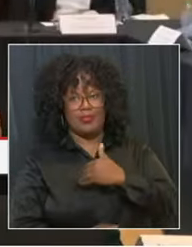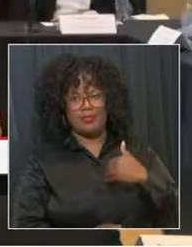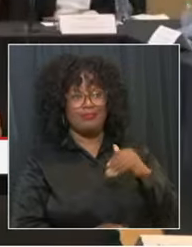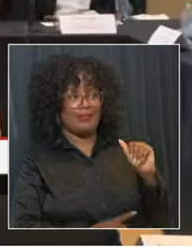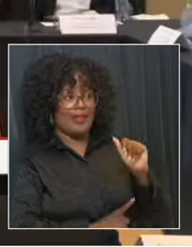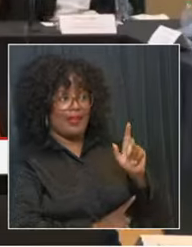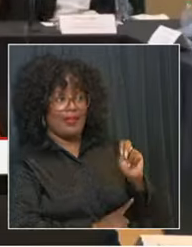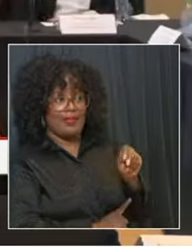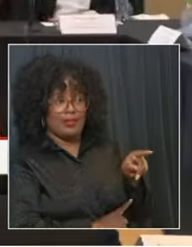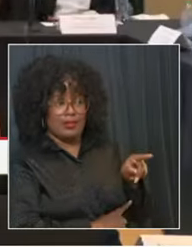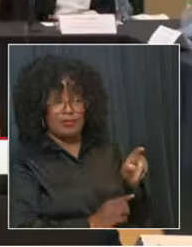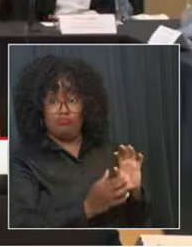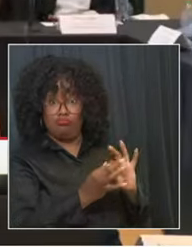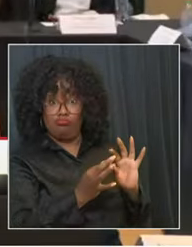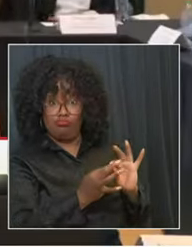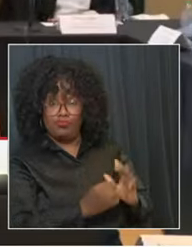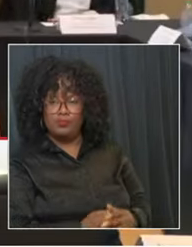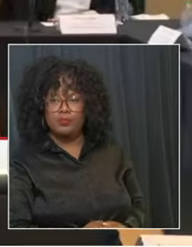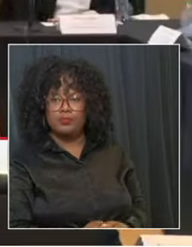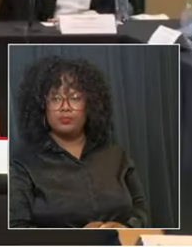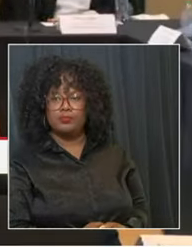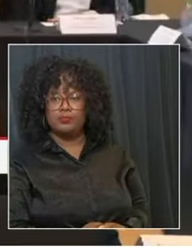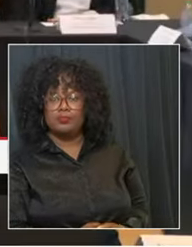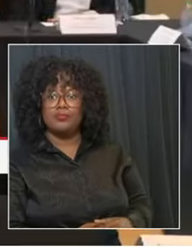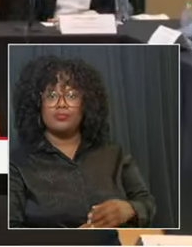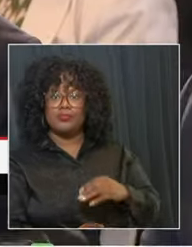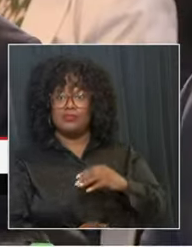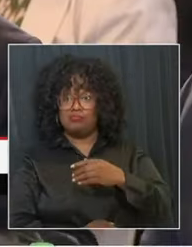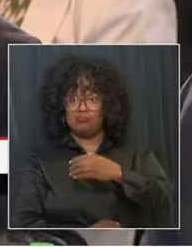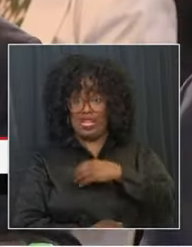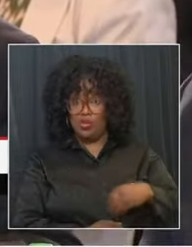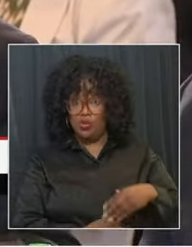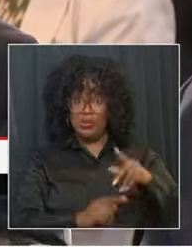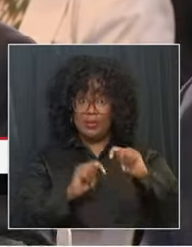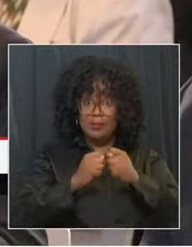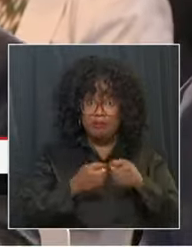Thanks, Mayor. Again, you and your team are putting this together.